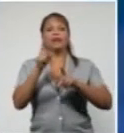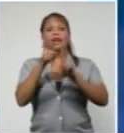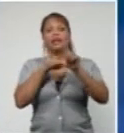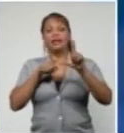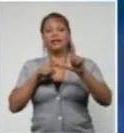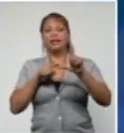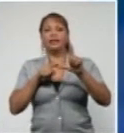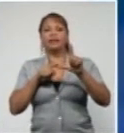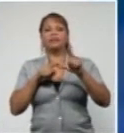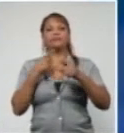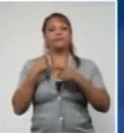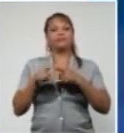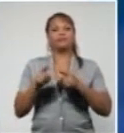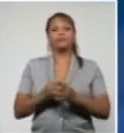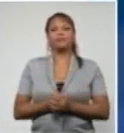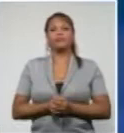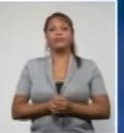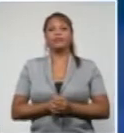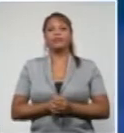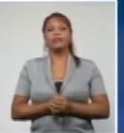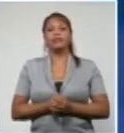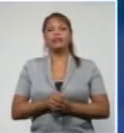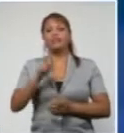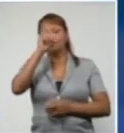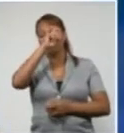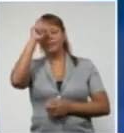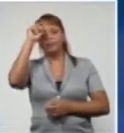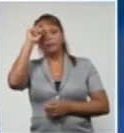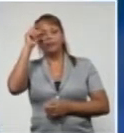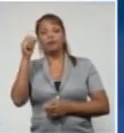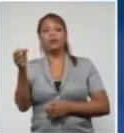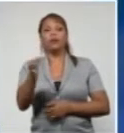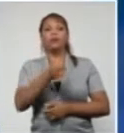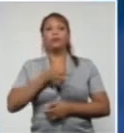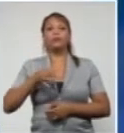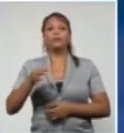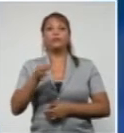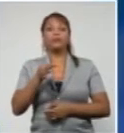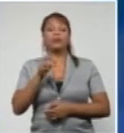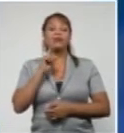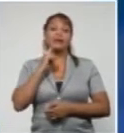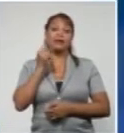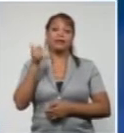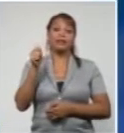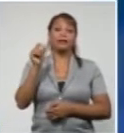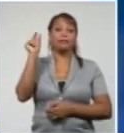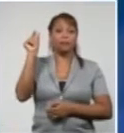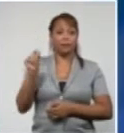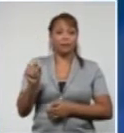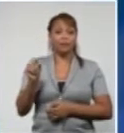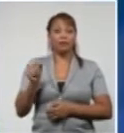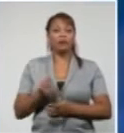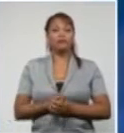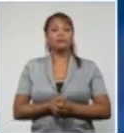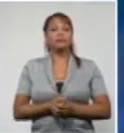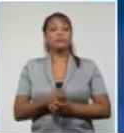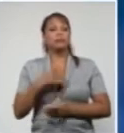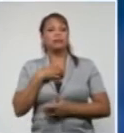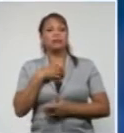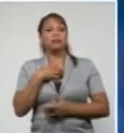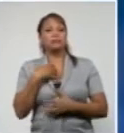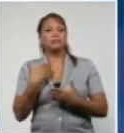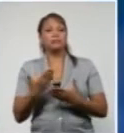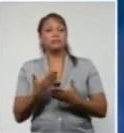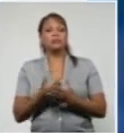to the municipalities of Sancti Spiritus with 5, Trinidad with 3, and